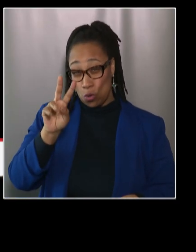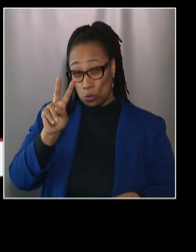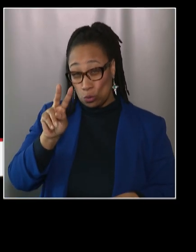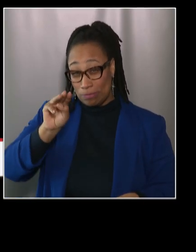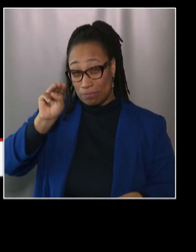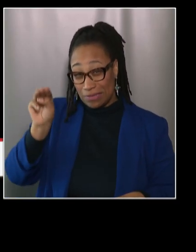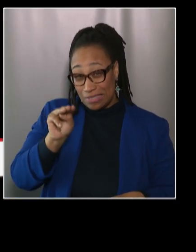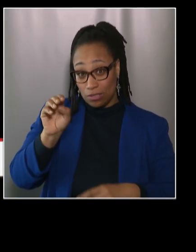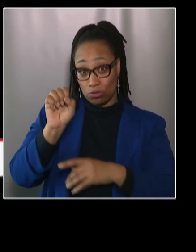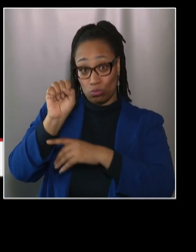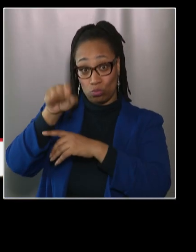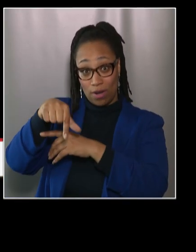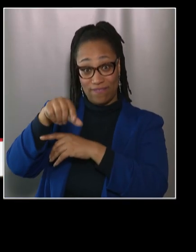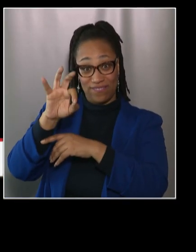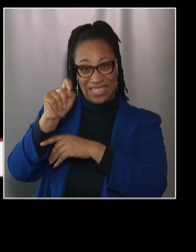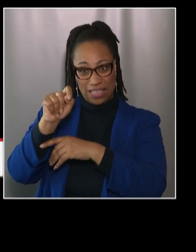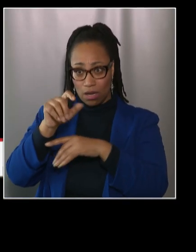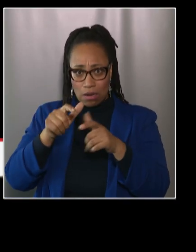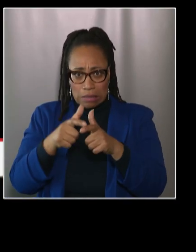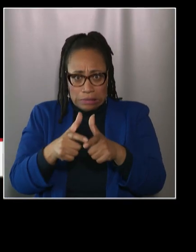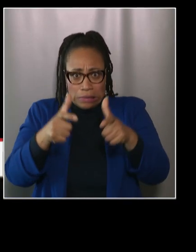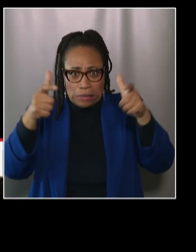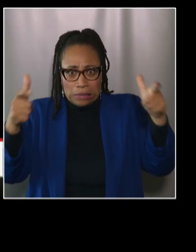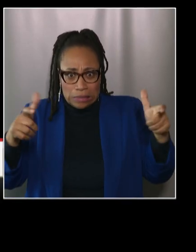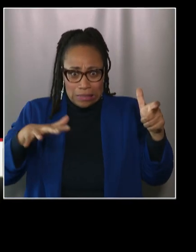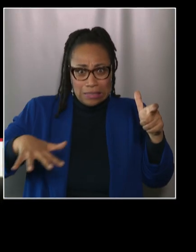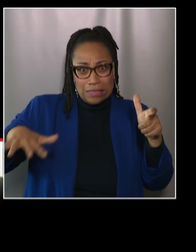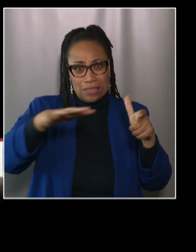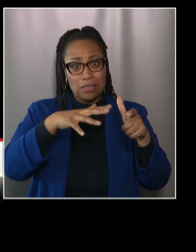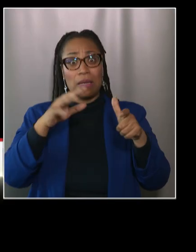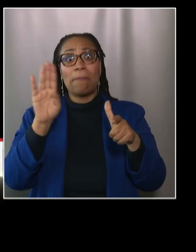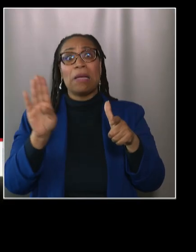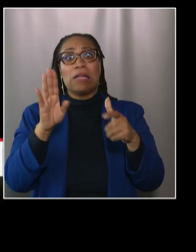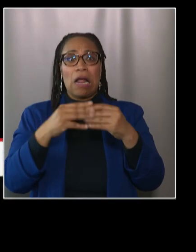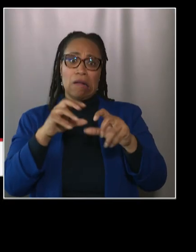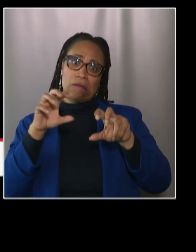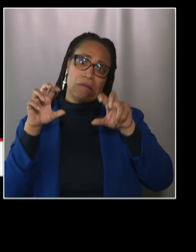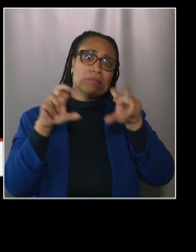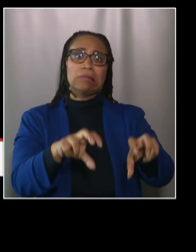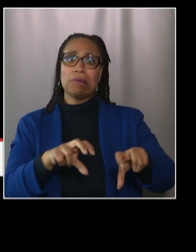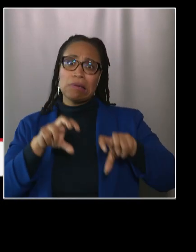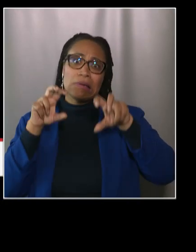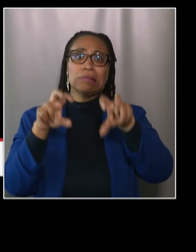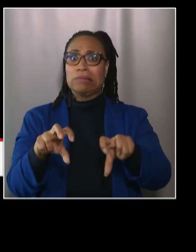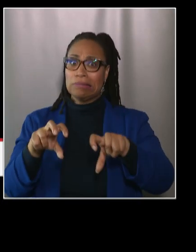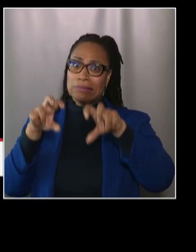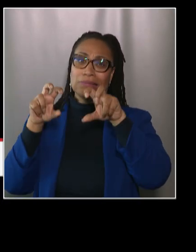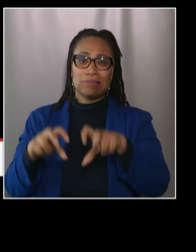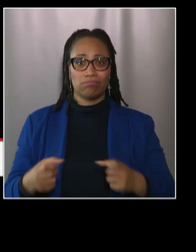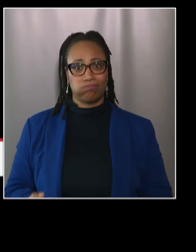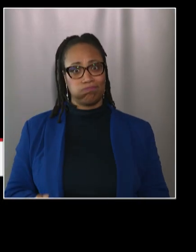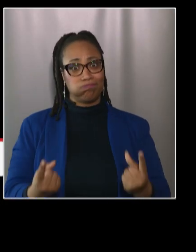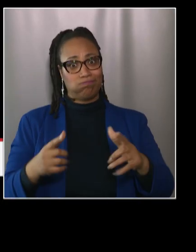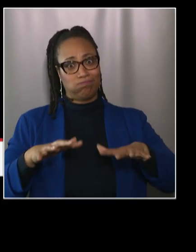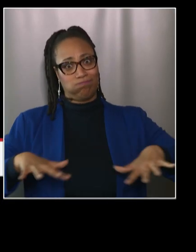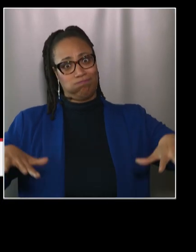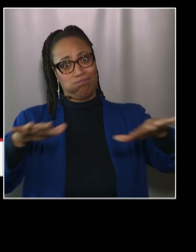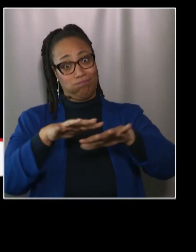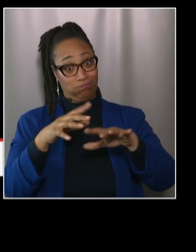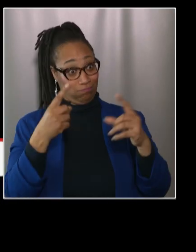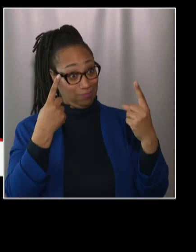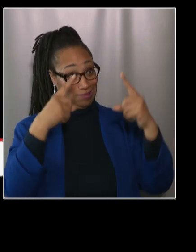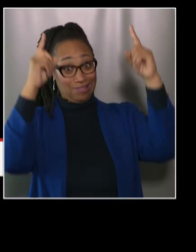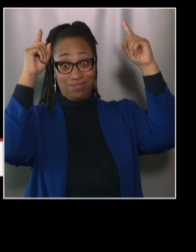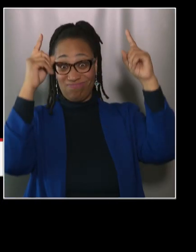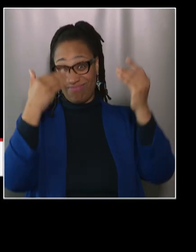are proud of the work that we do, and there are many of our partners here that are in the room. I want to thank you because our success is a joint success, and thank you to our